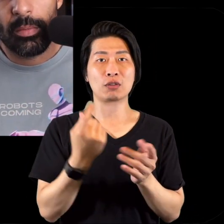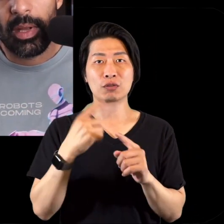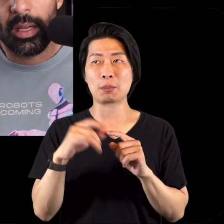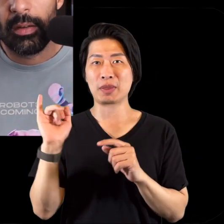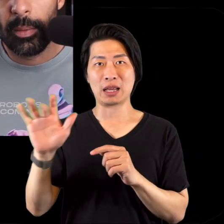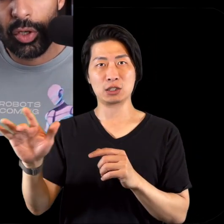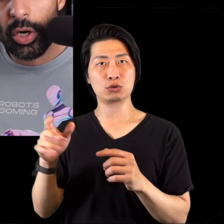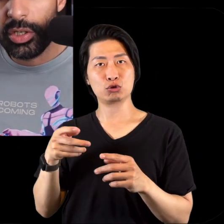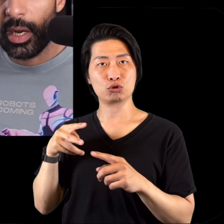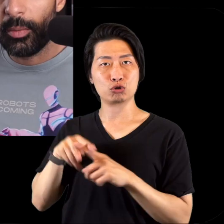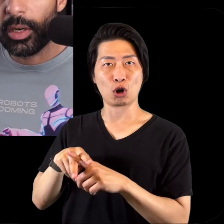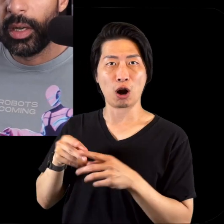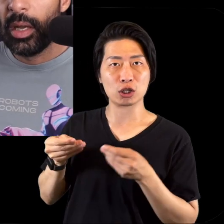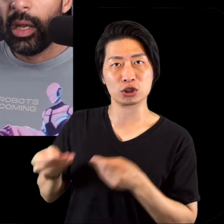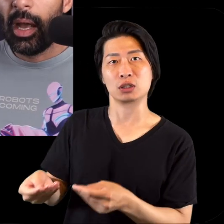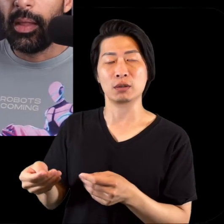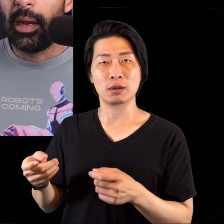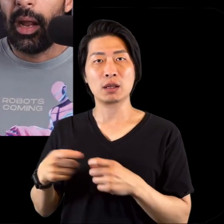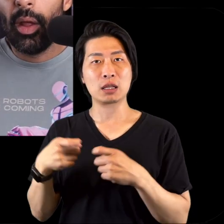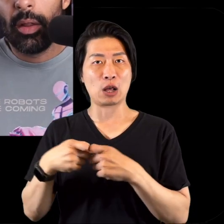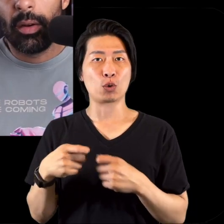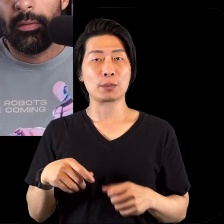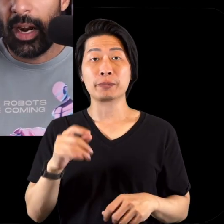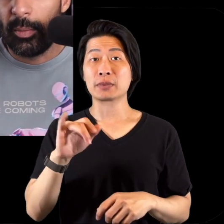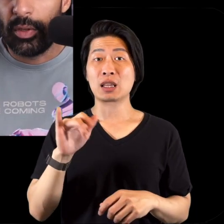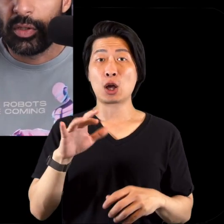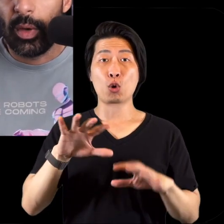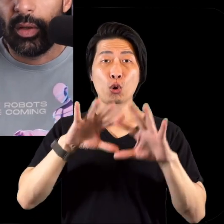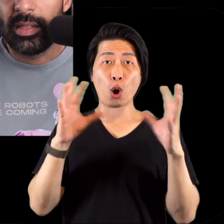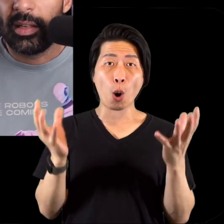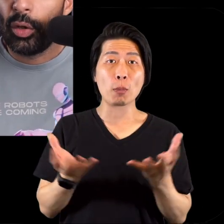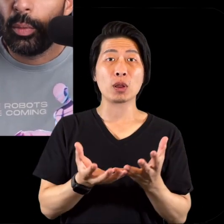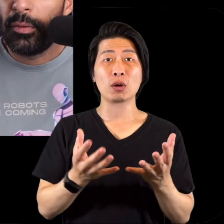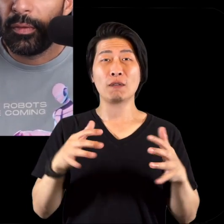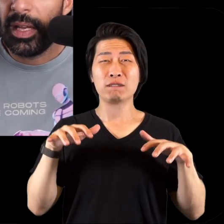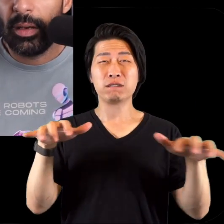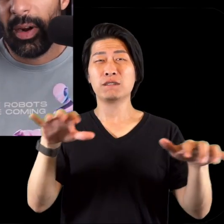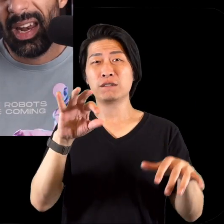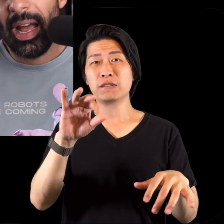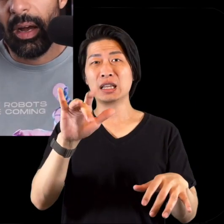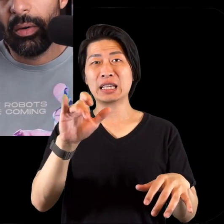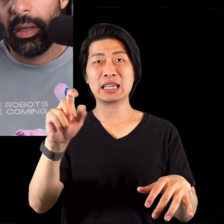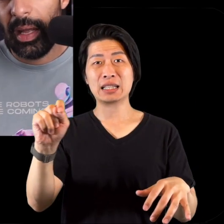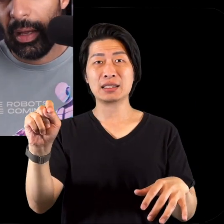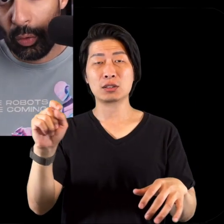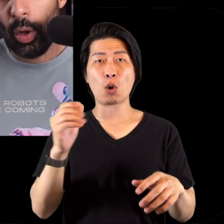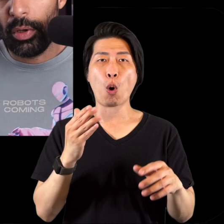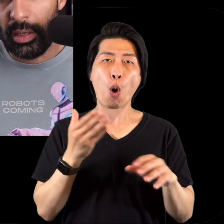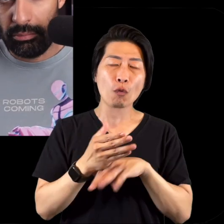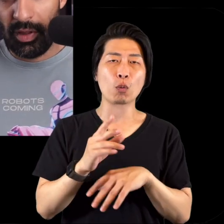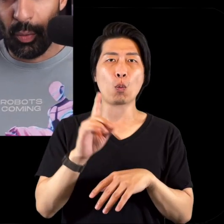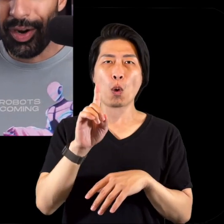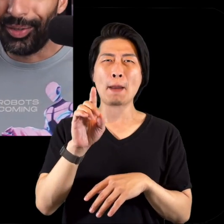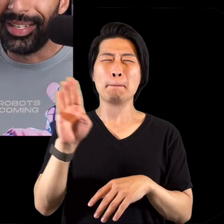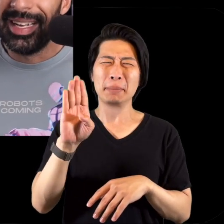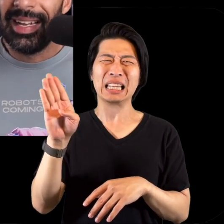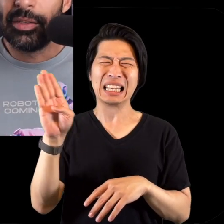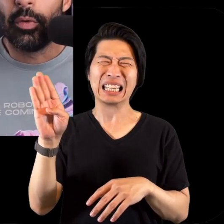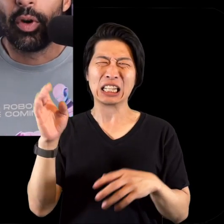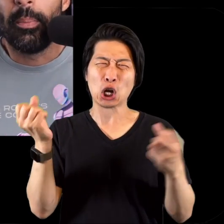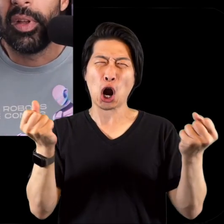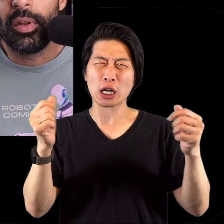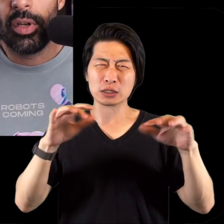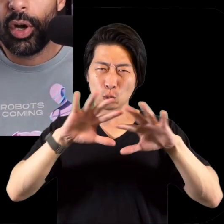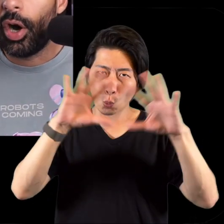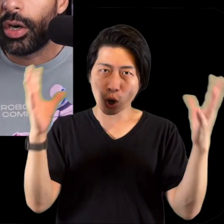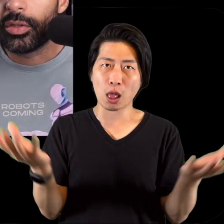Tesla should make from the charging network. And then another variable as well is that the global fleet right now, globally in the world, is